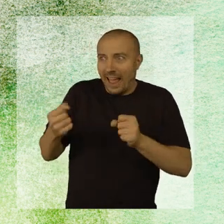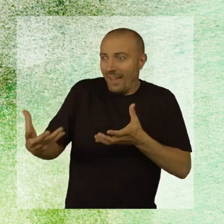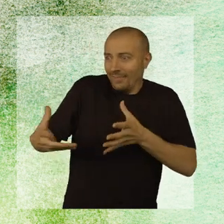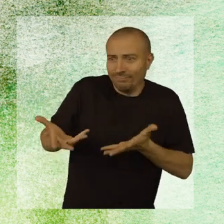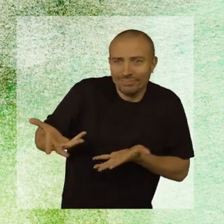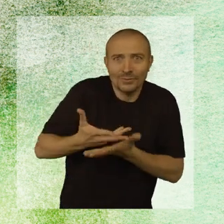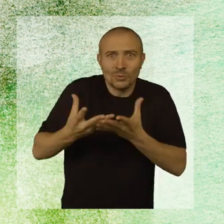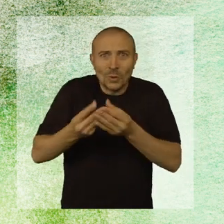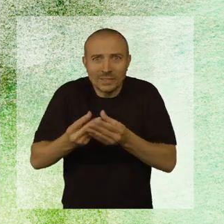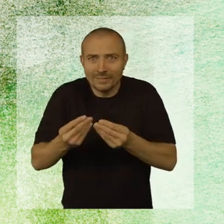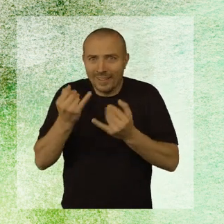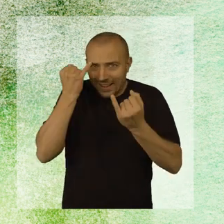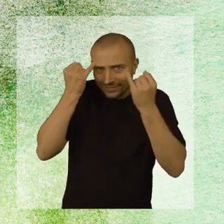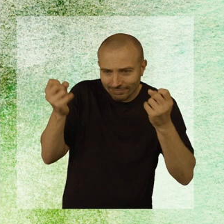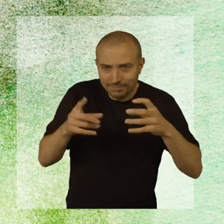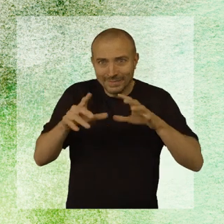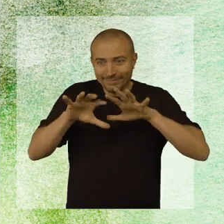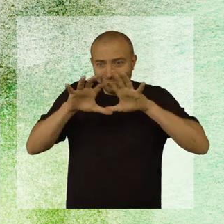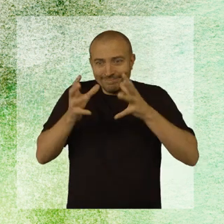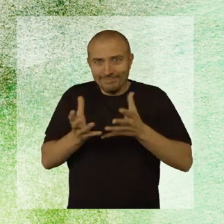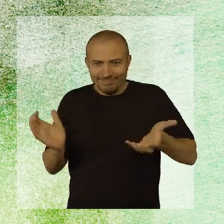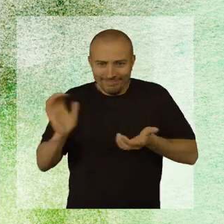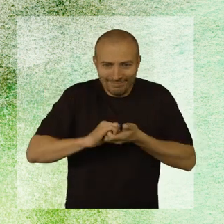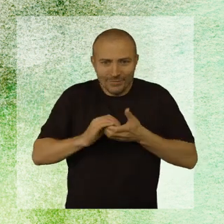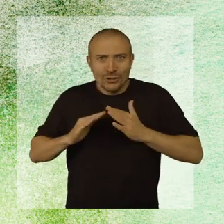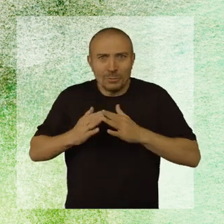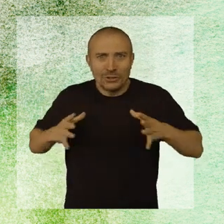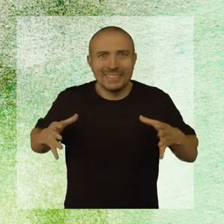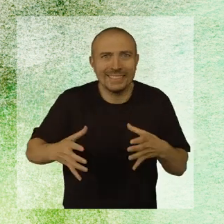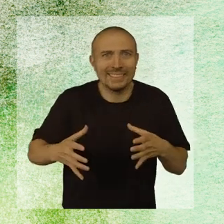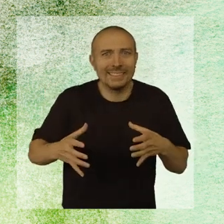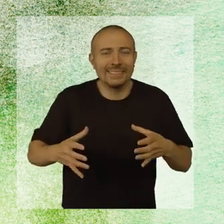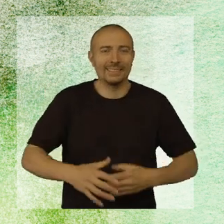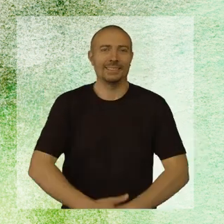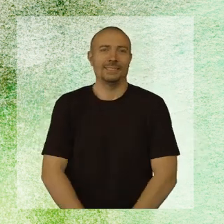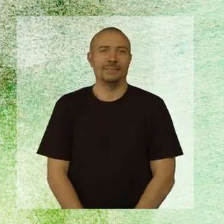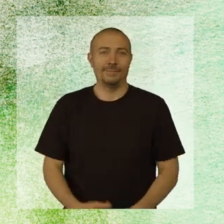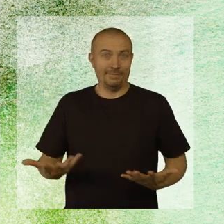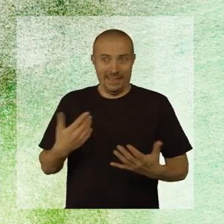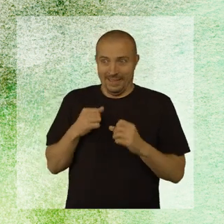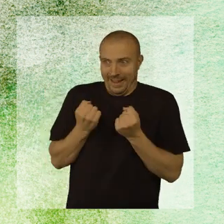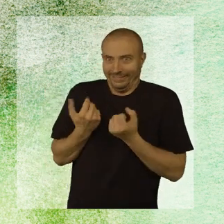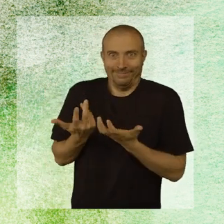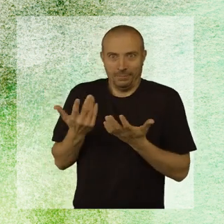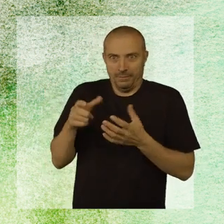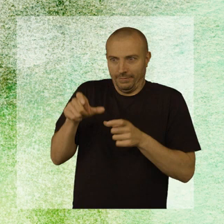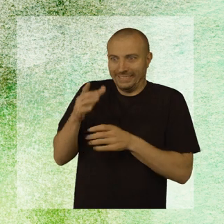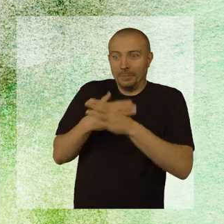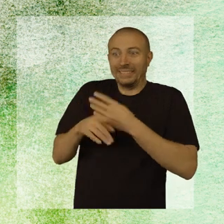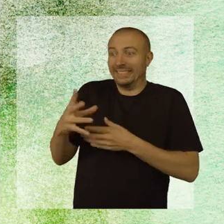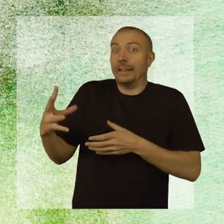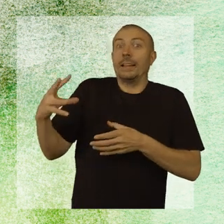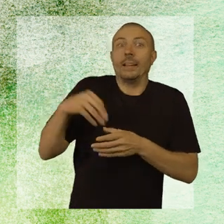need to find solutions, we need to find ideas, we need to thrive as a global community, but we can't do that unless people